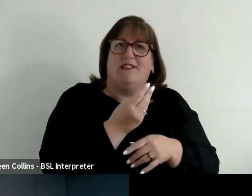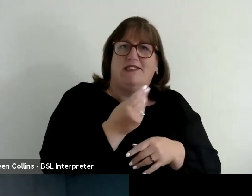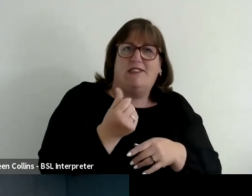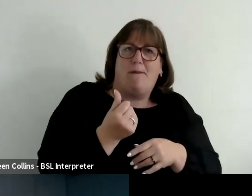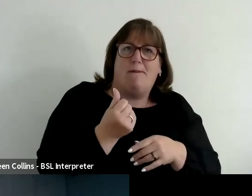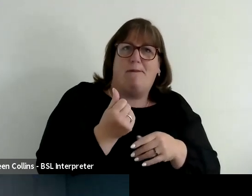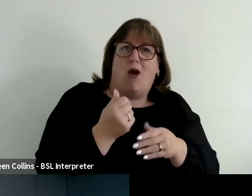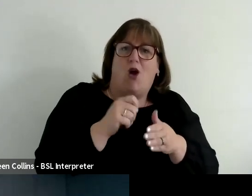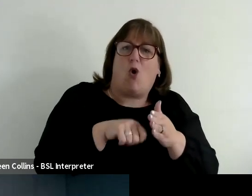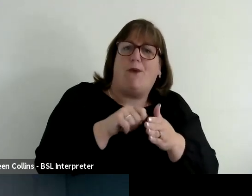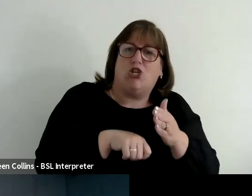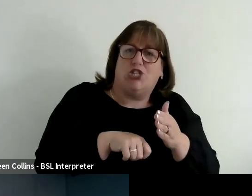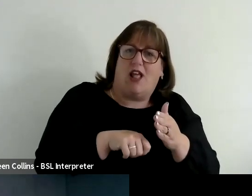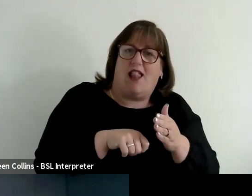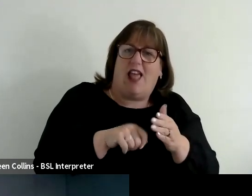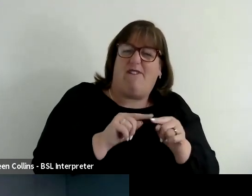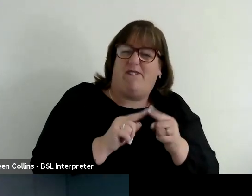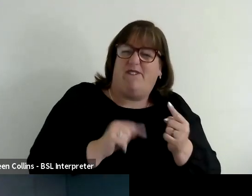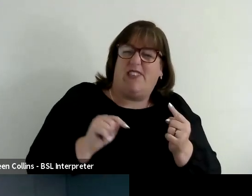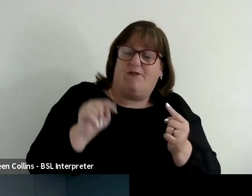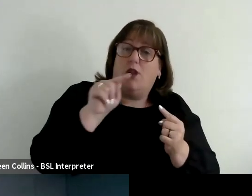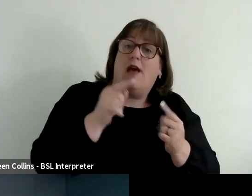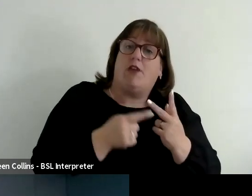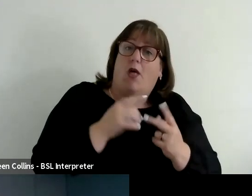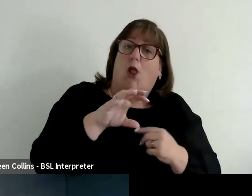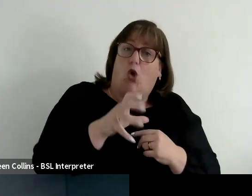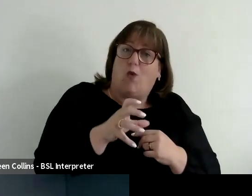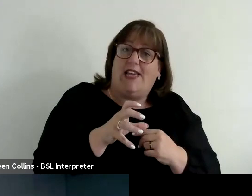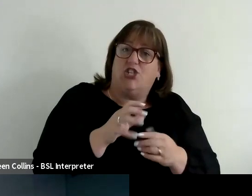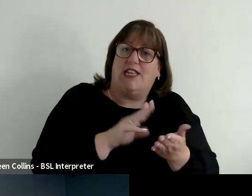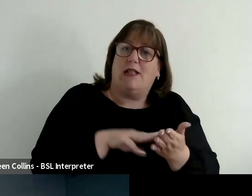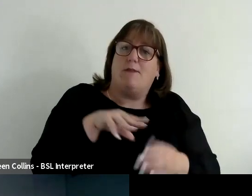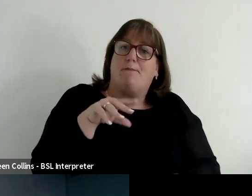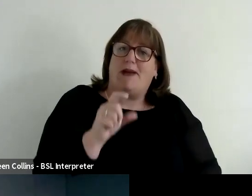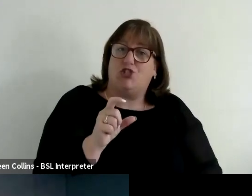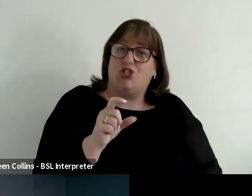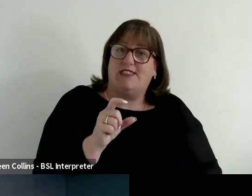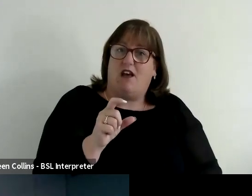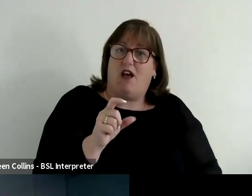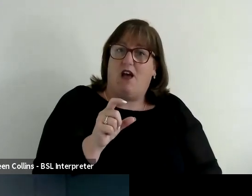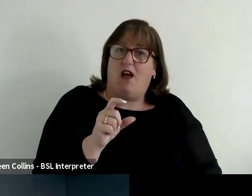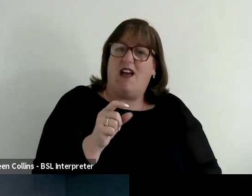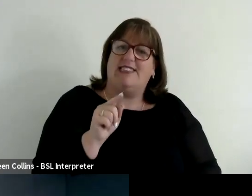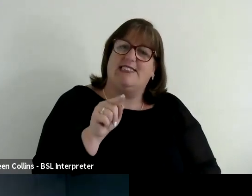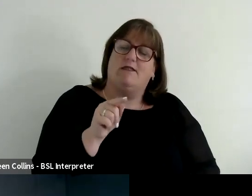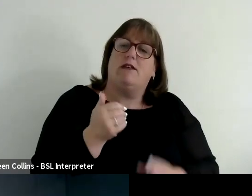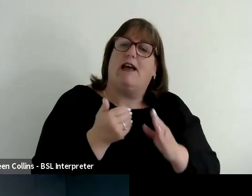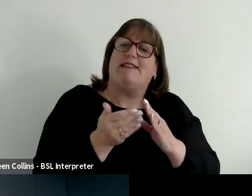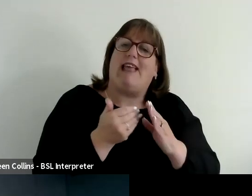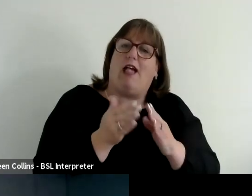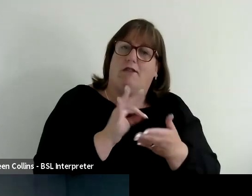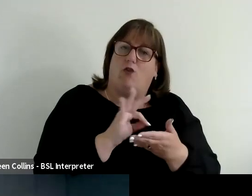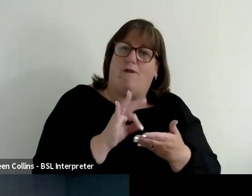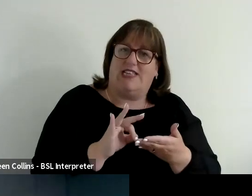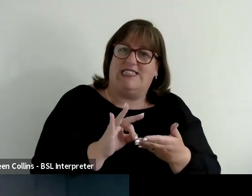in Manchester. So our other location is Manchester, which is just a commercial sales office there. So we